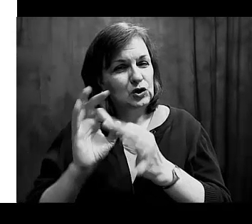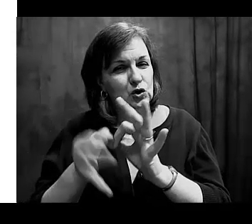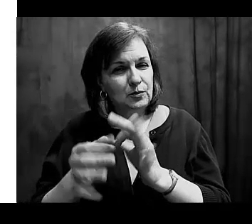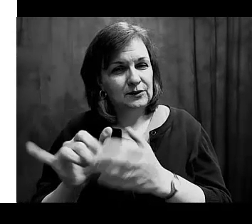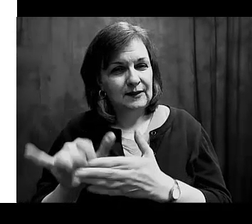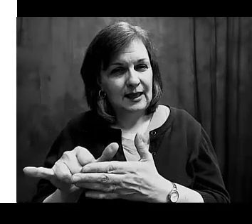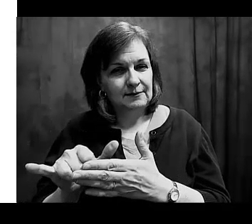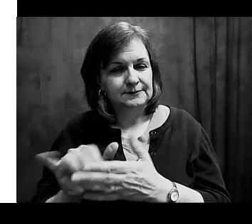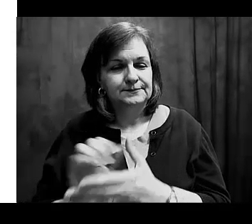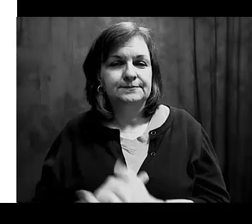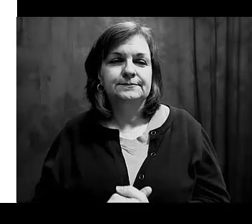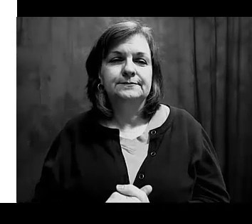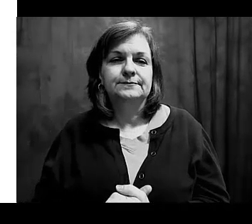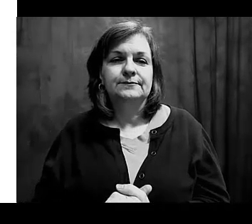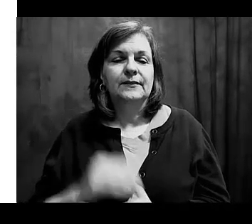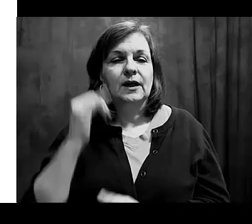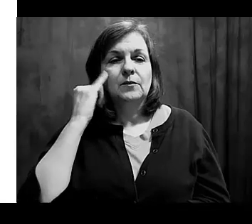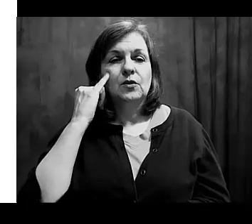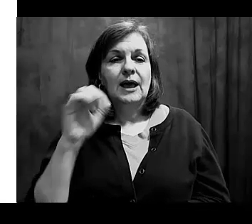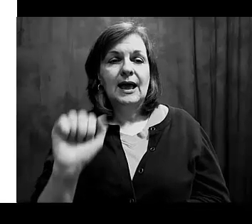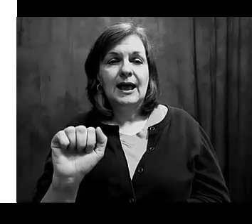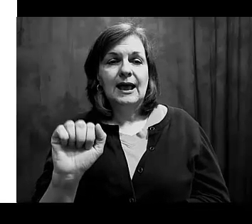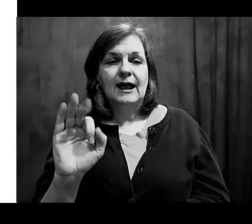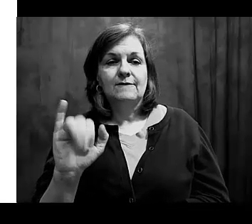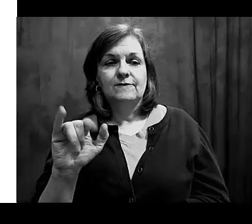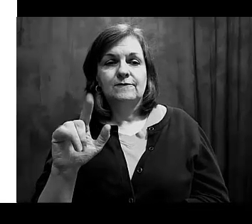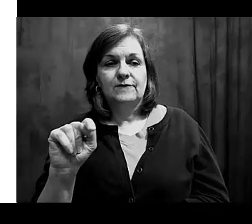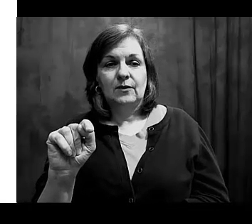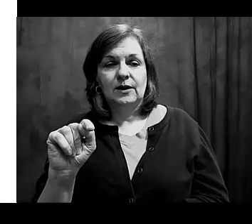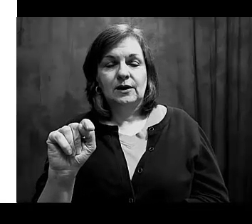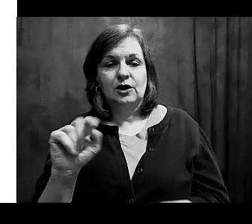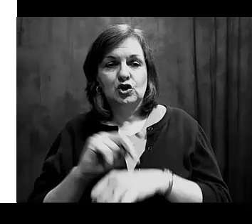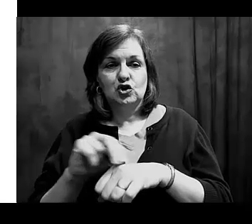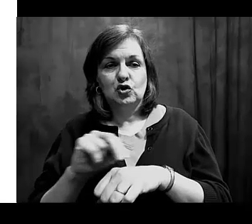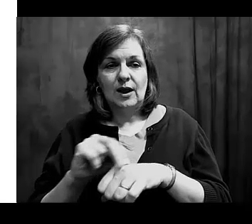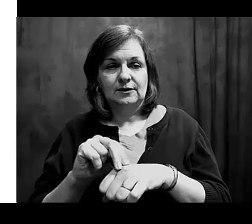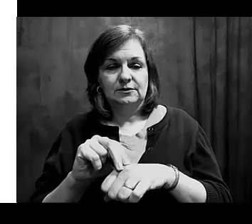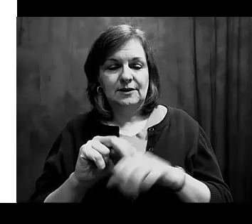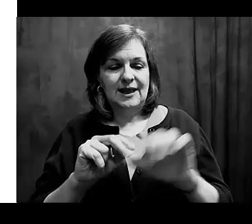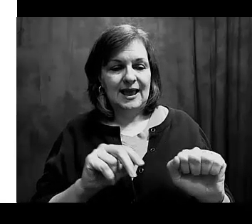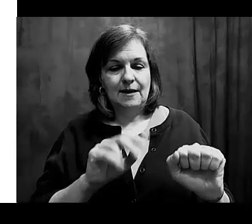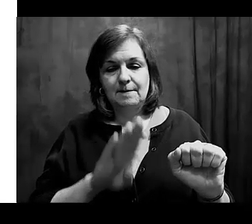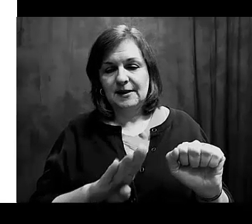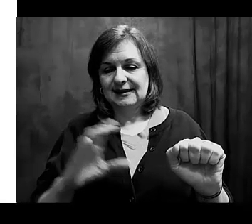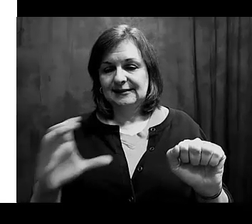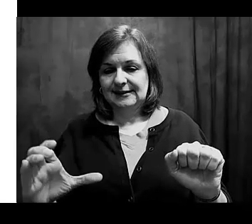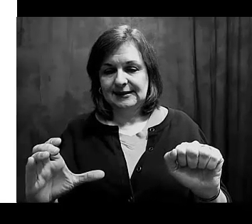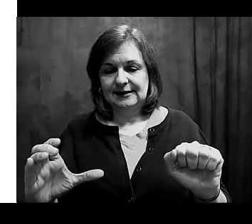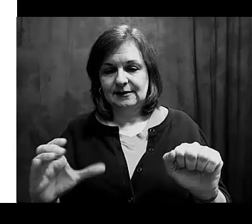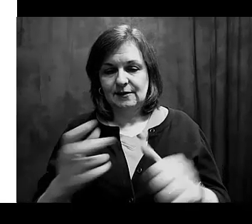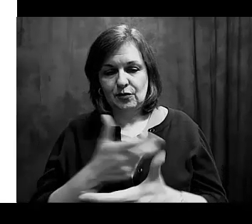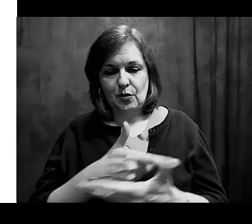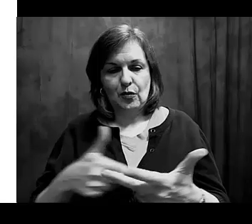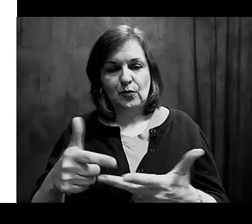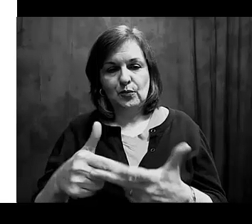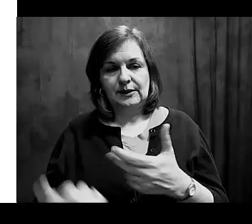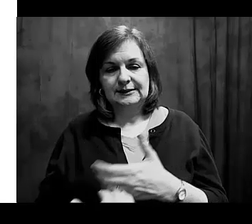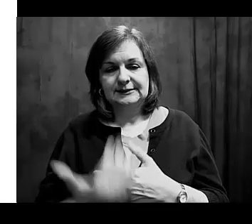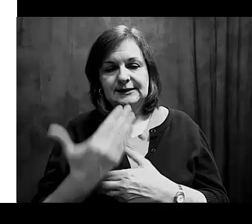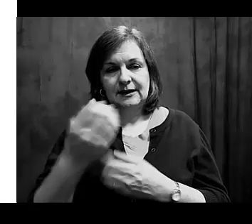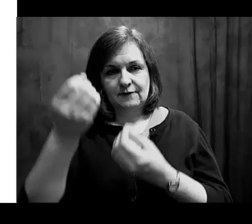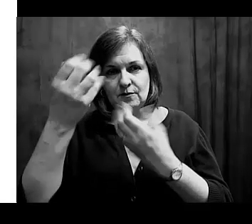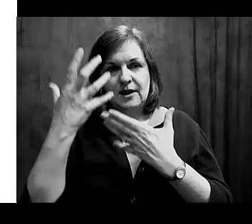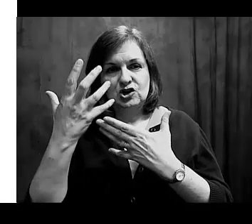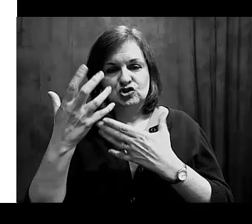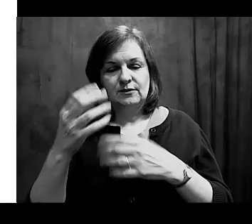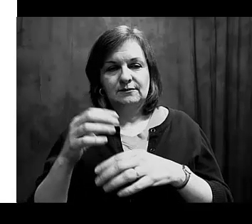how much information is going to your brain and how are you interpreting that information. So if we have afferent